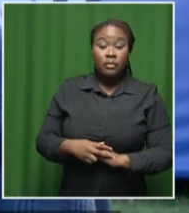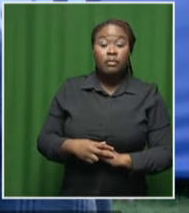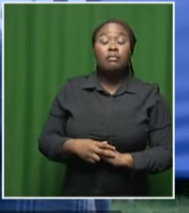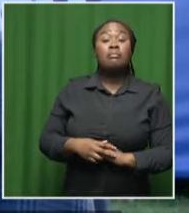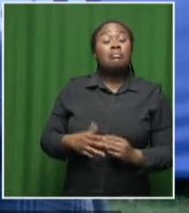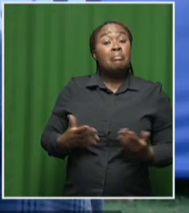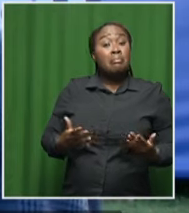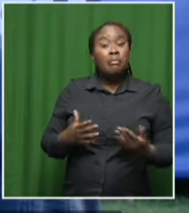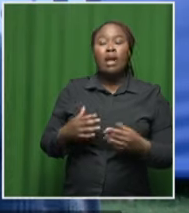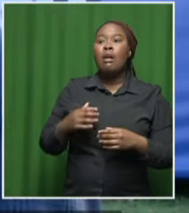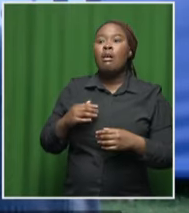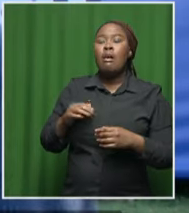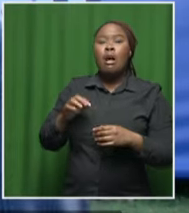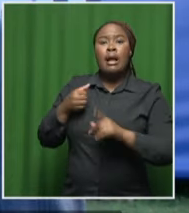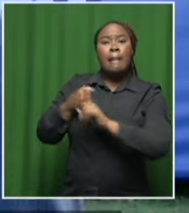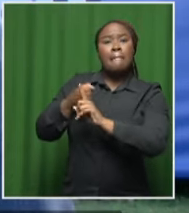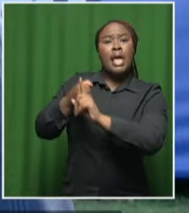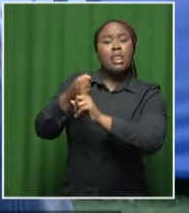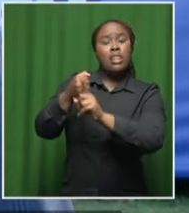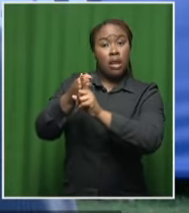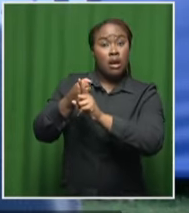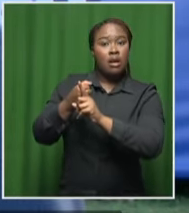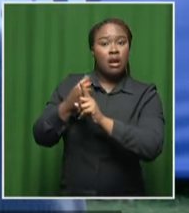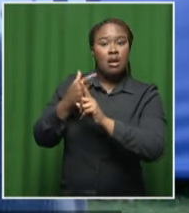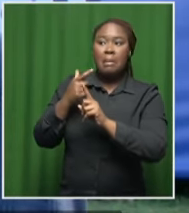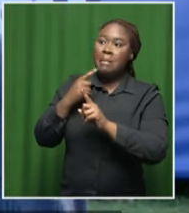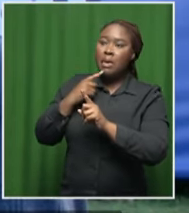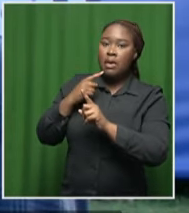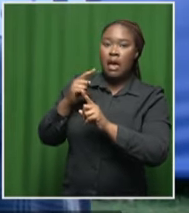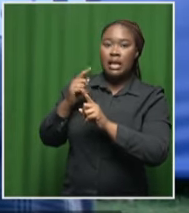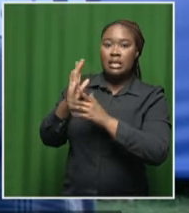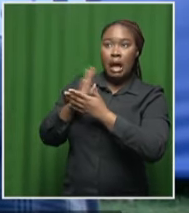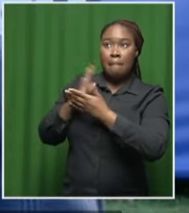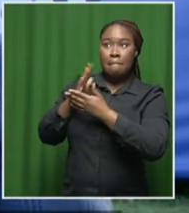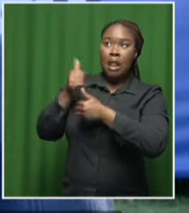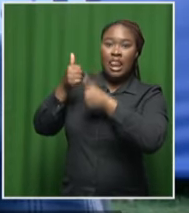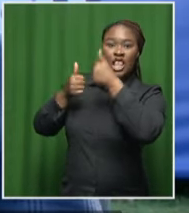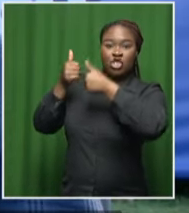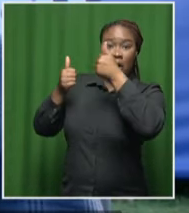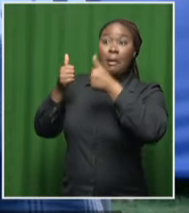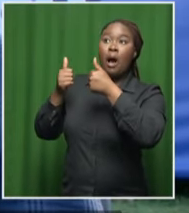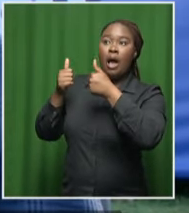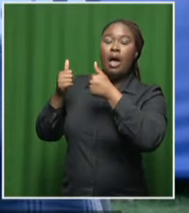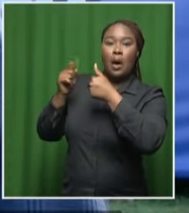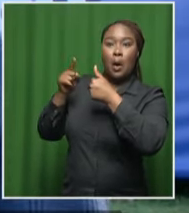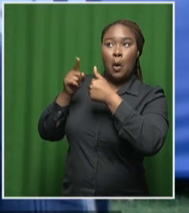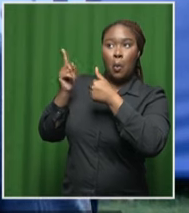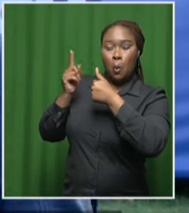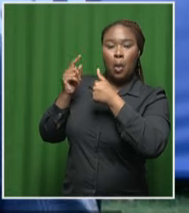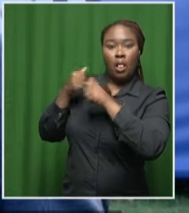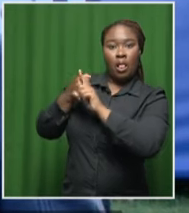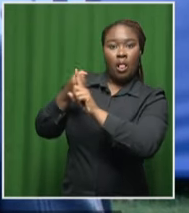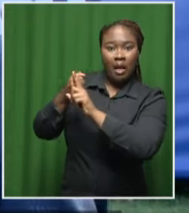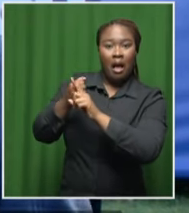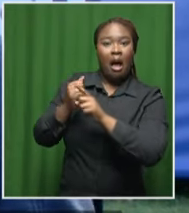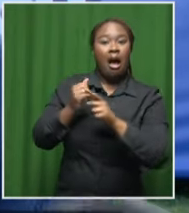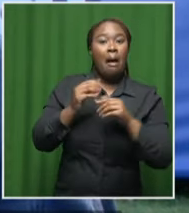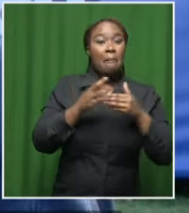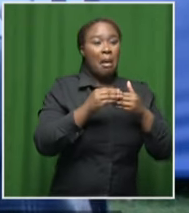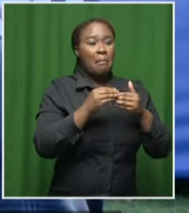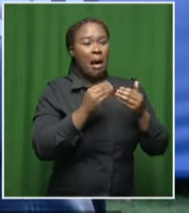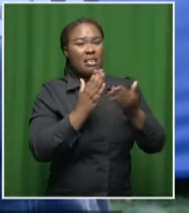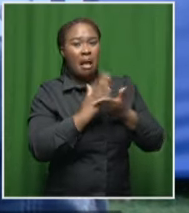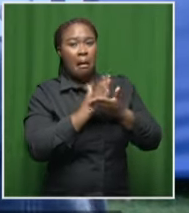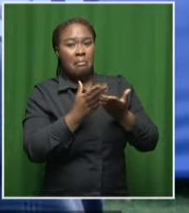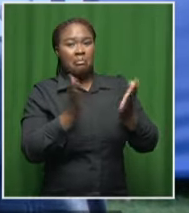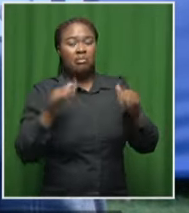and other members will just relax and sit down and do nothing. And I think it is time that with all political parties, you need to ensure that